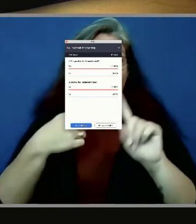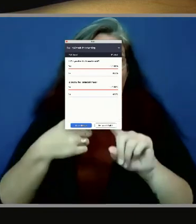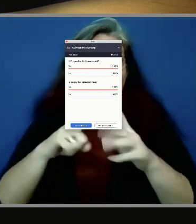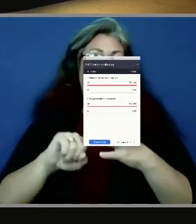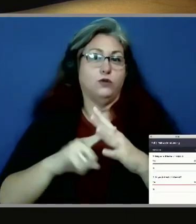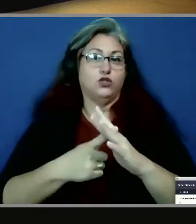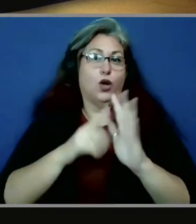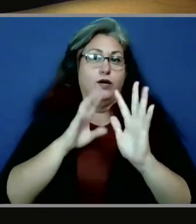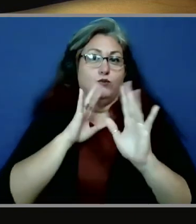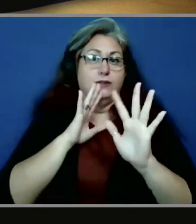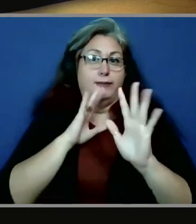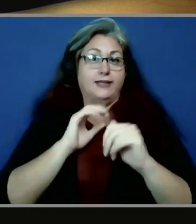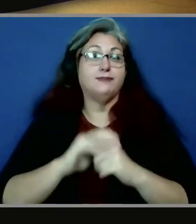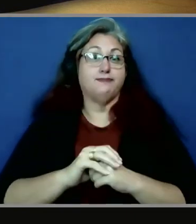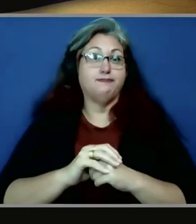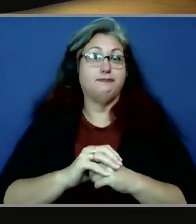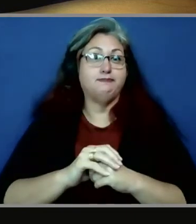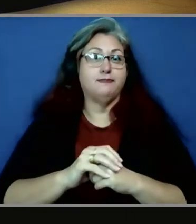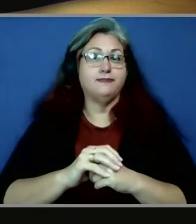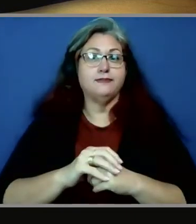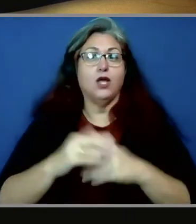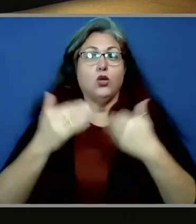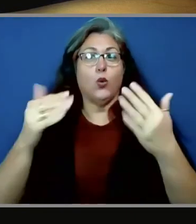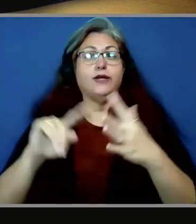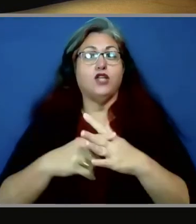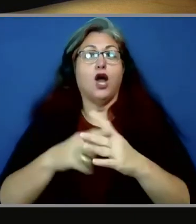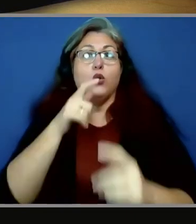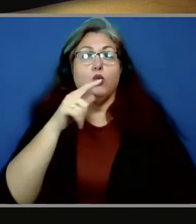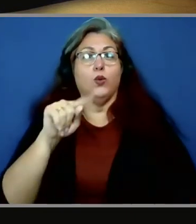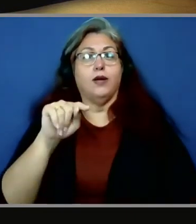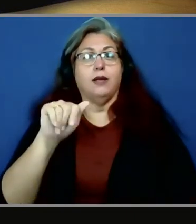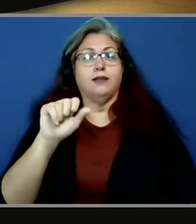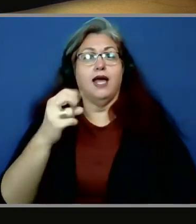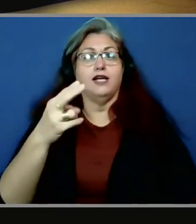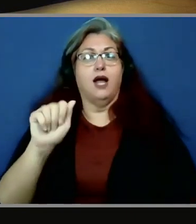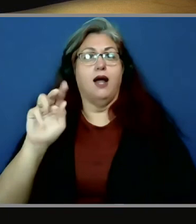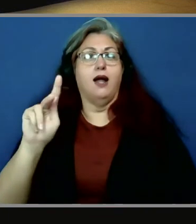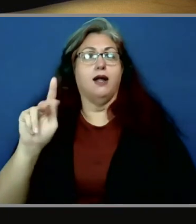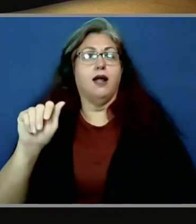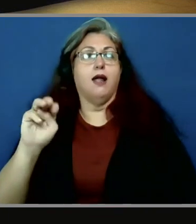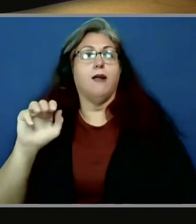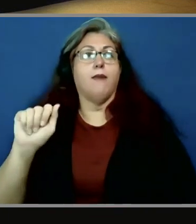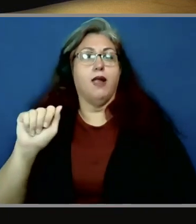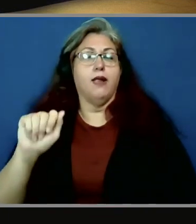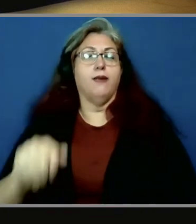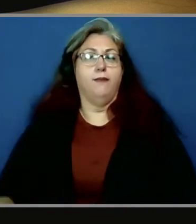speak. Let's start with Tasha Kama.